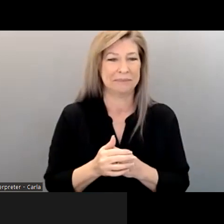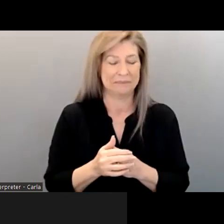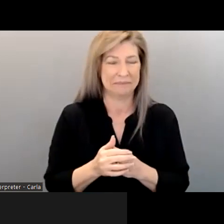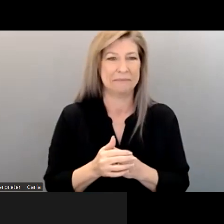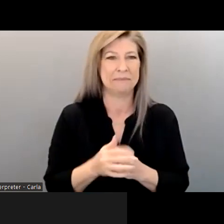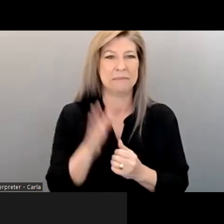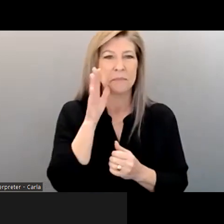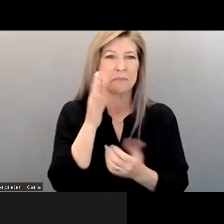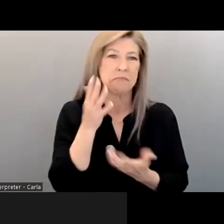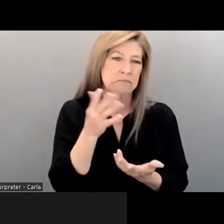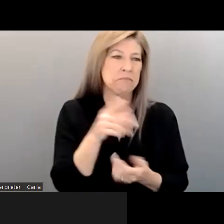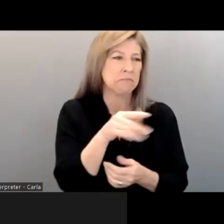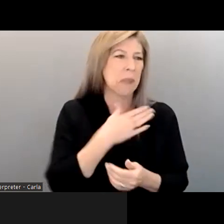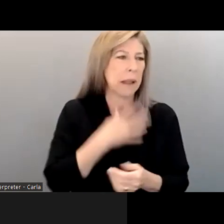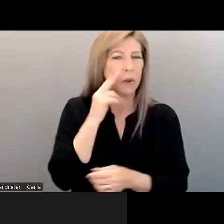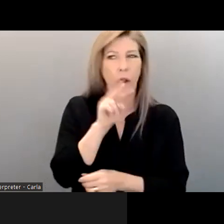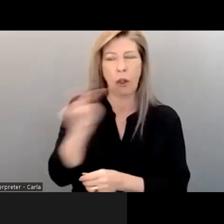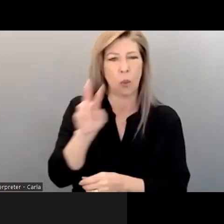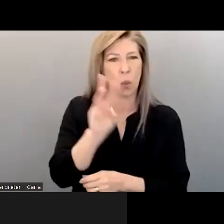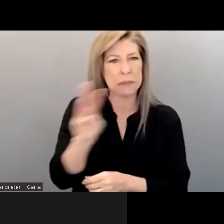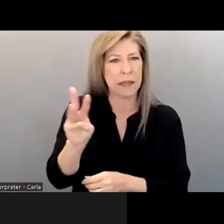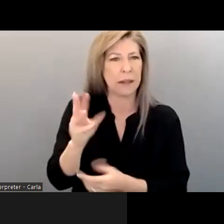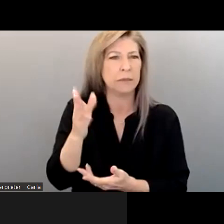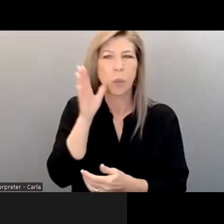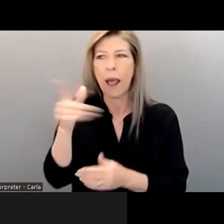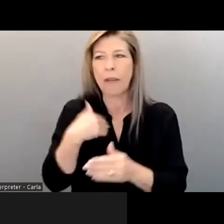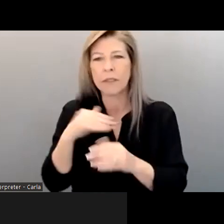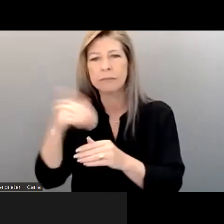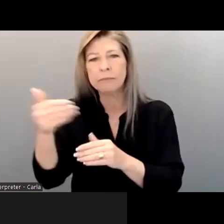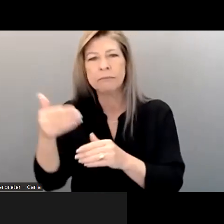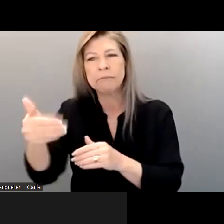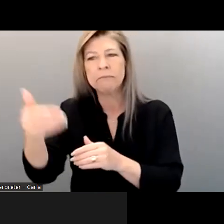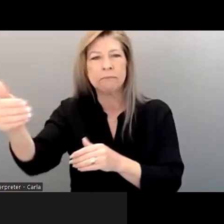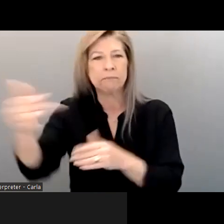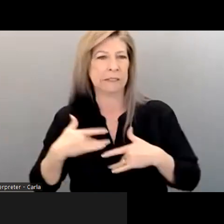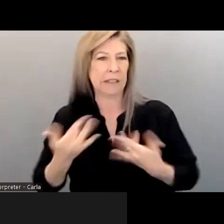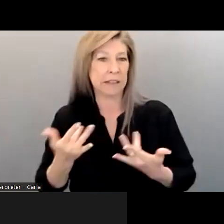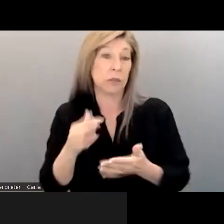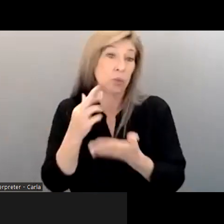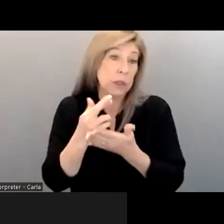website for upcoming events and any new resources that we have. Thank you.